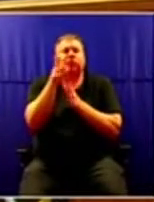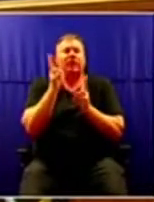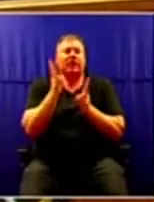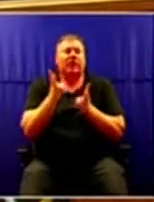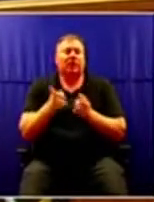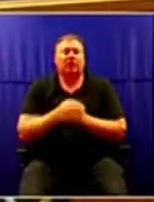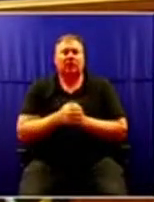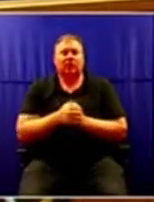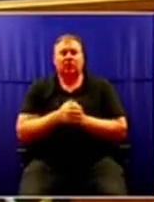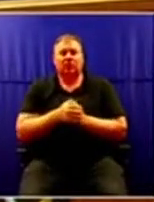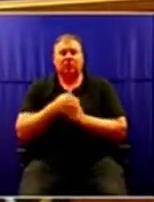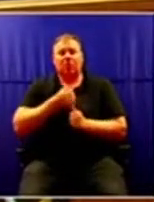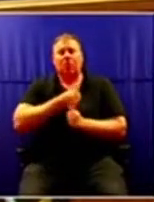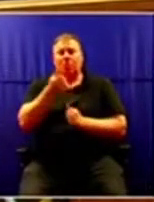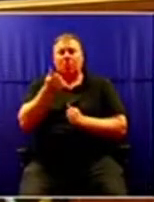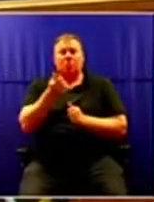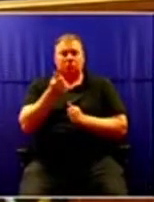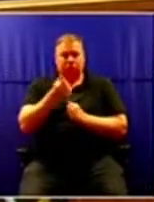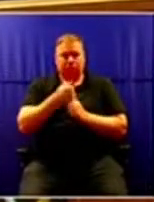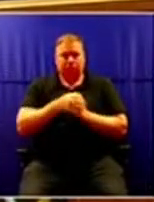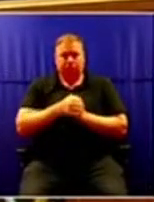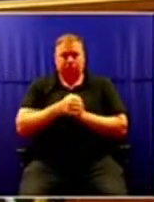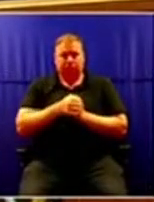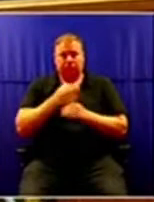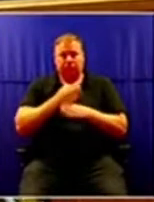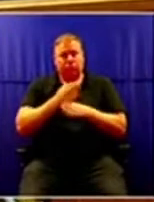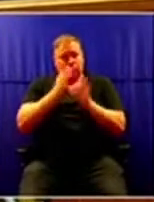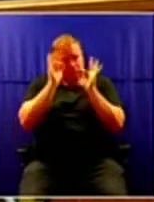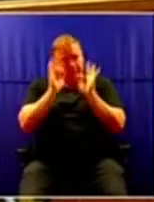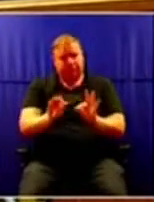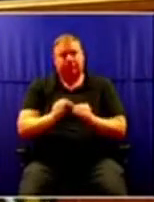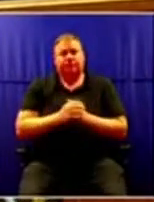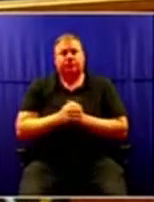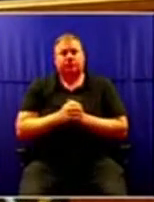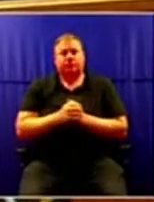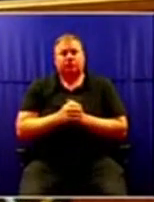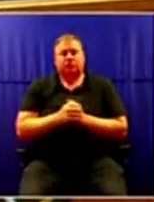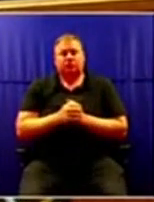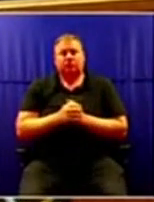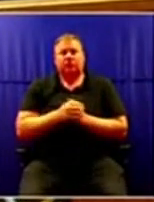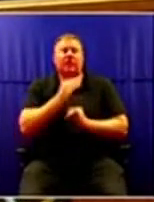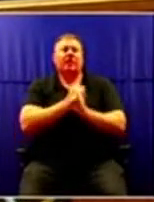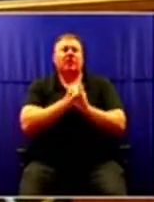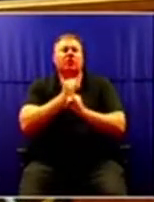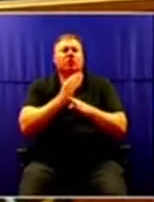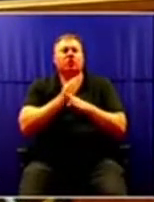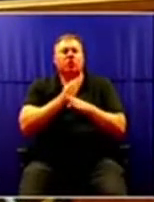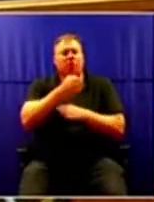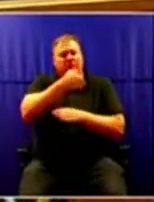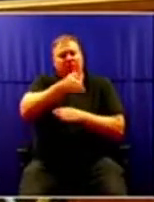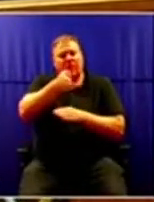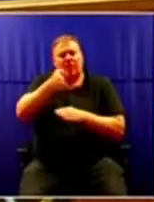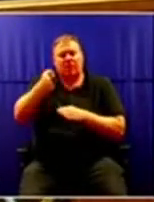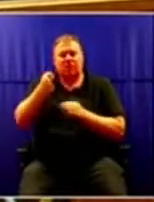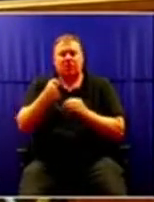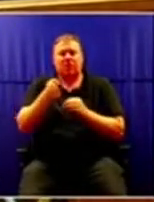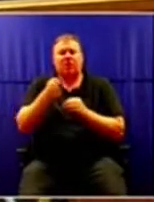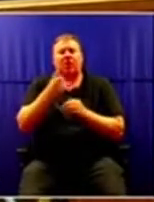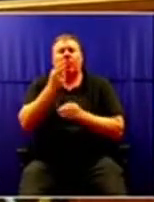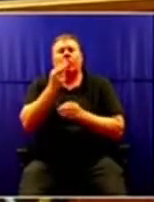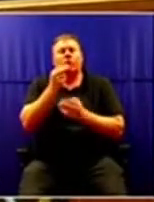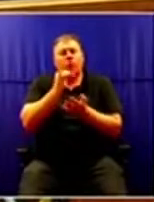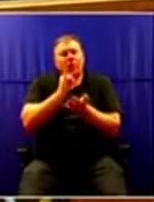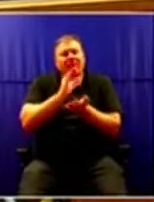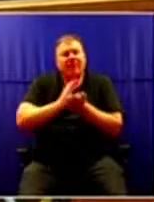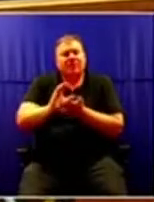lockdown restrictions. We are working with the industry to promote renewed investment through